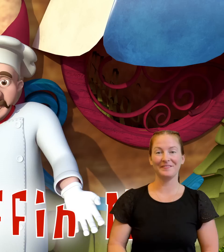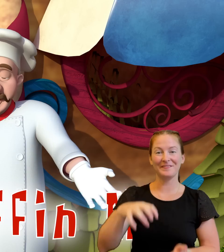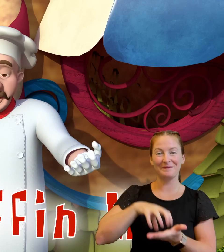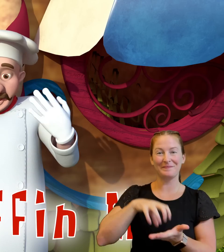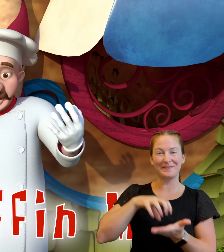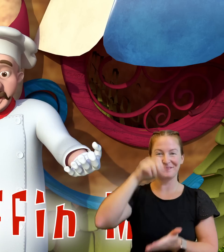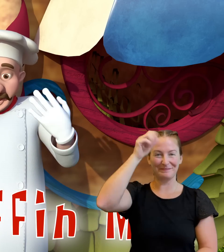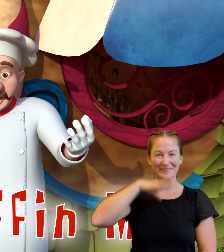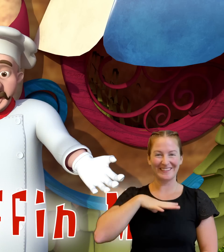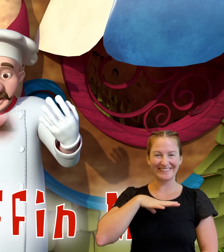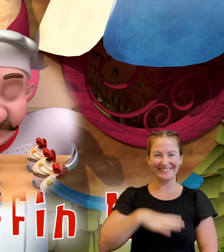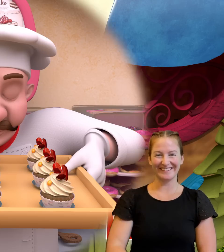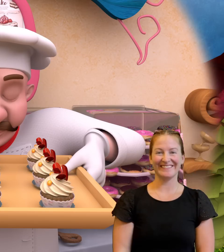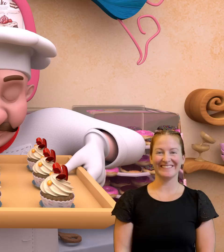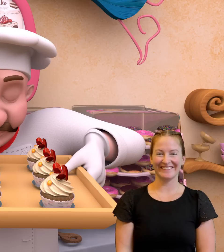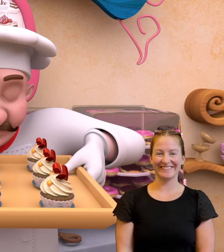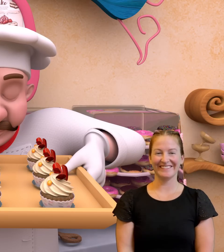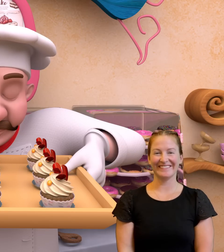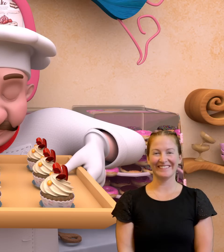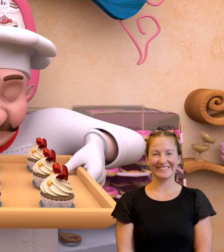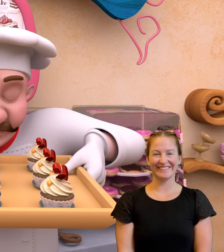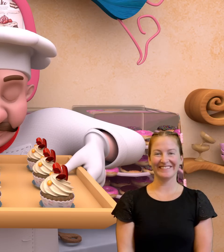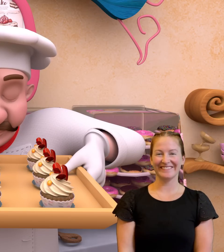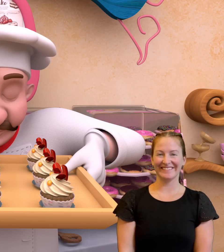The Muffin Man.